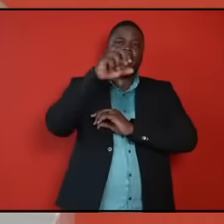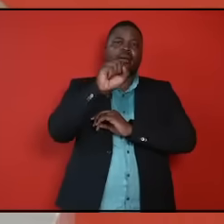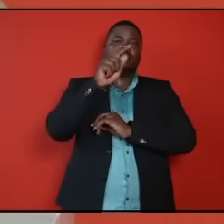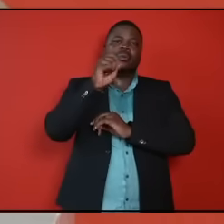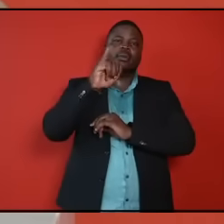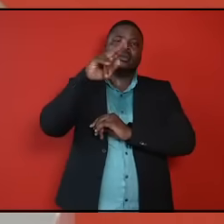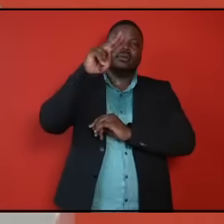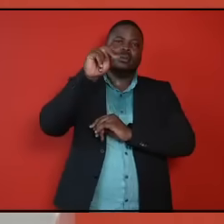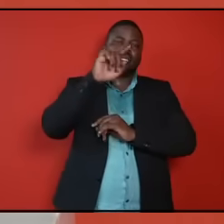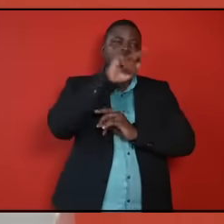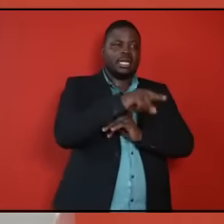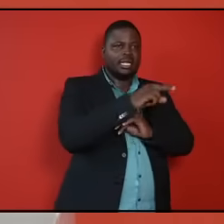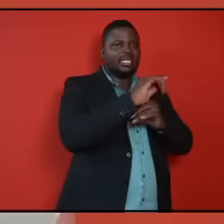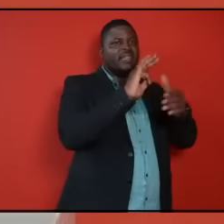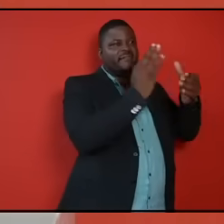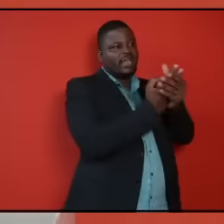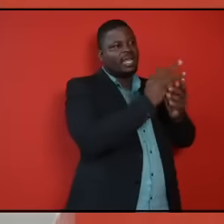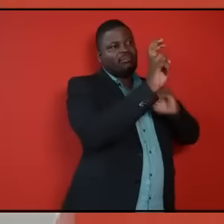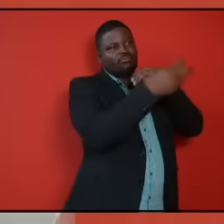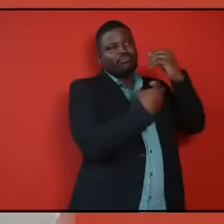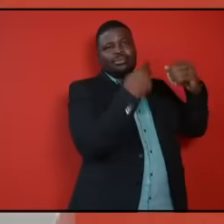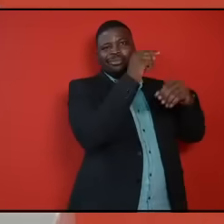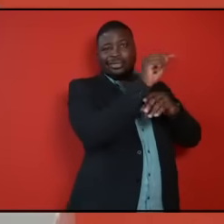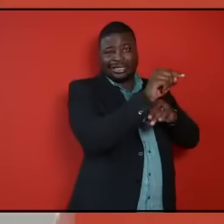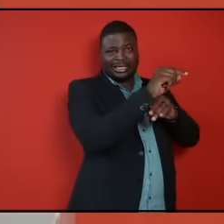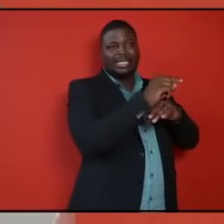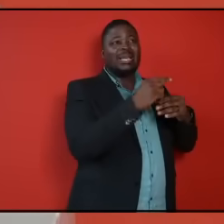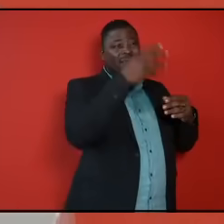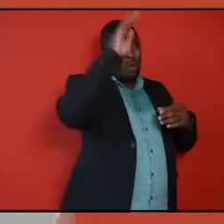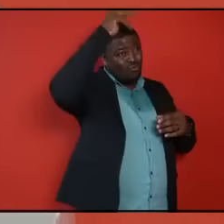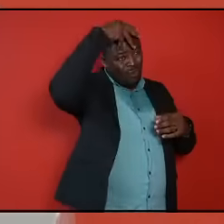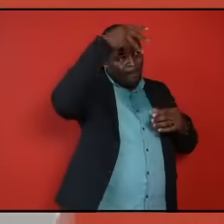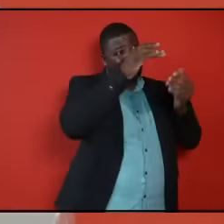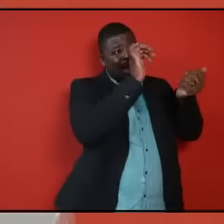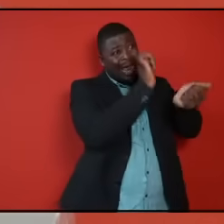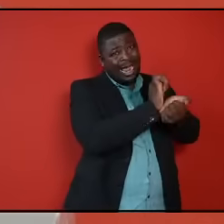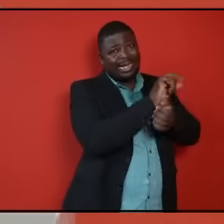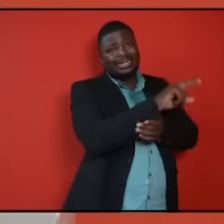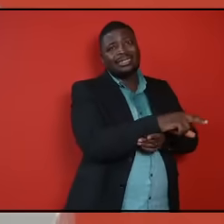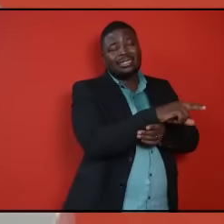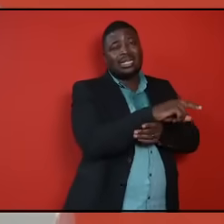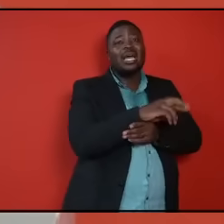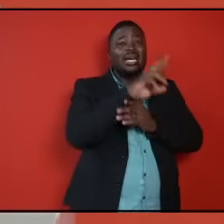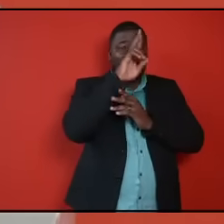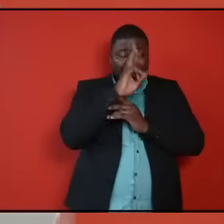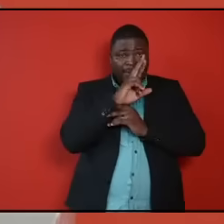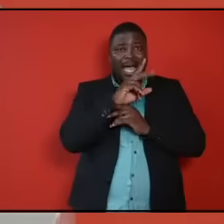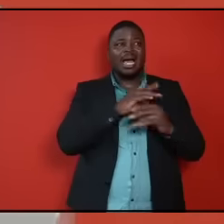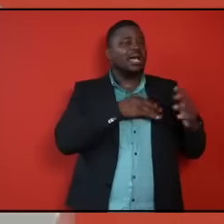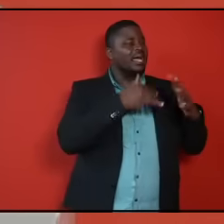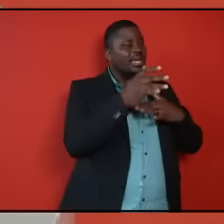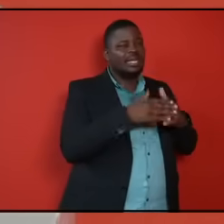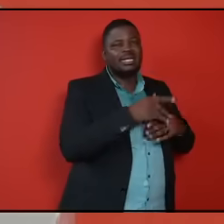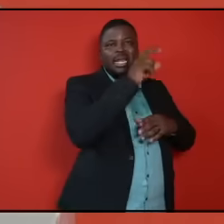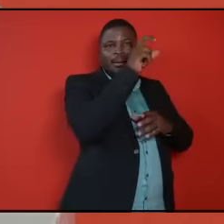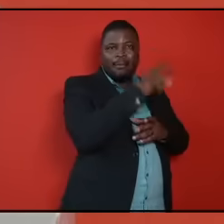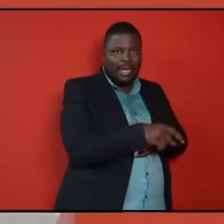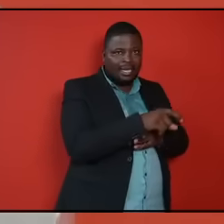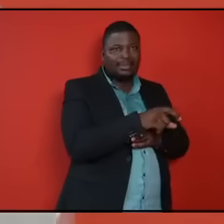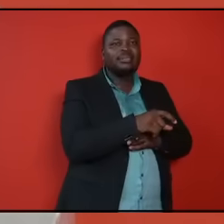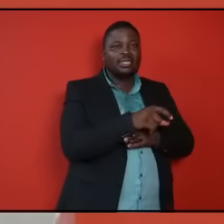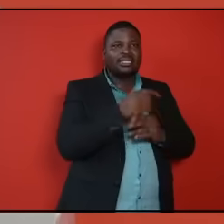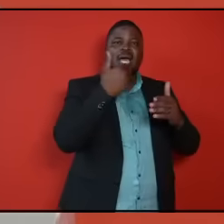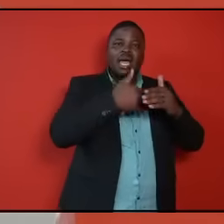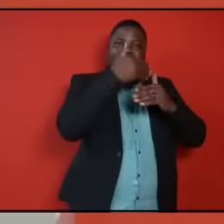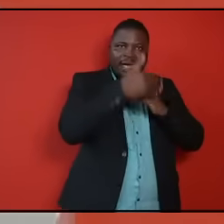goes on retirement, you can be rest assured, whoever is going to come after Trump